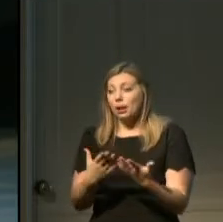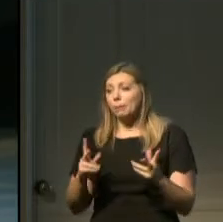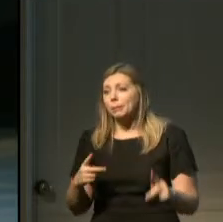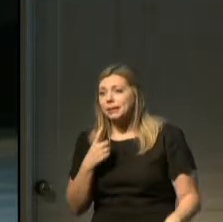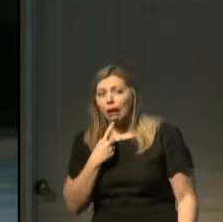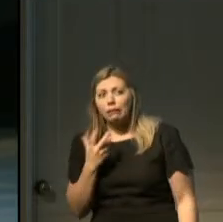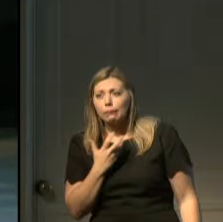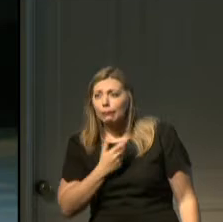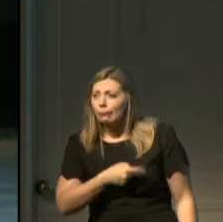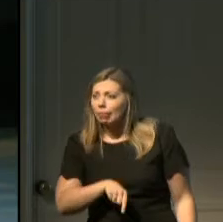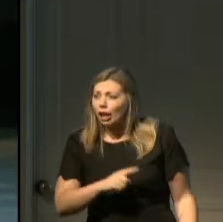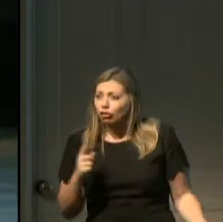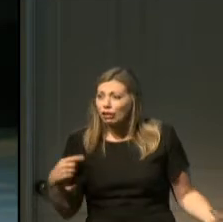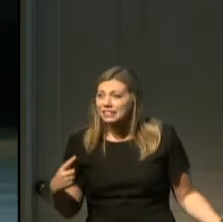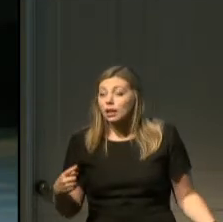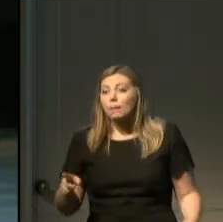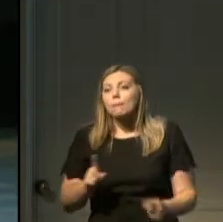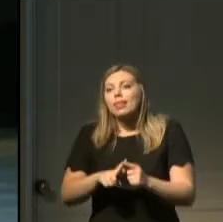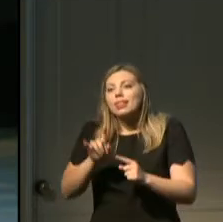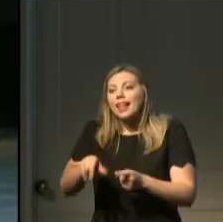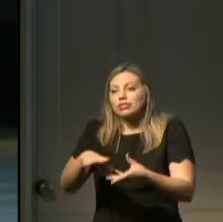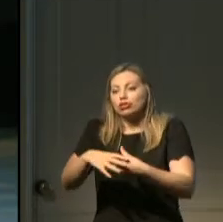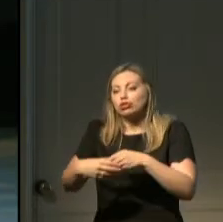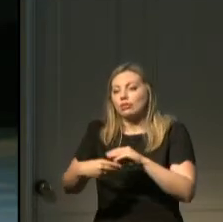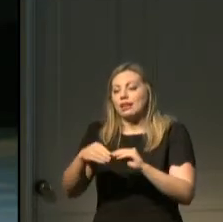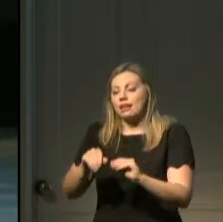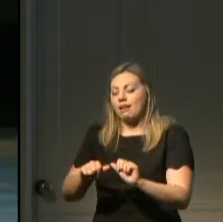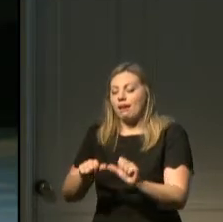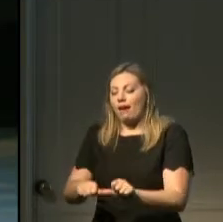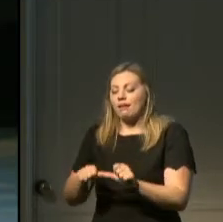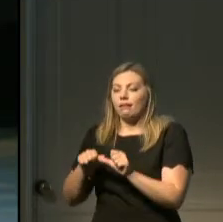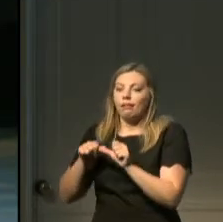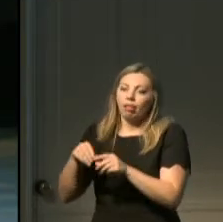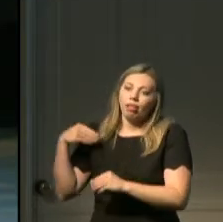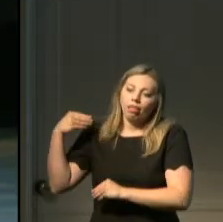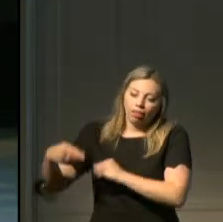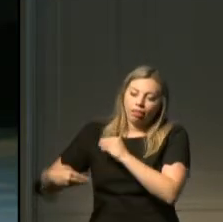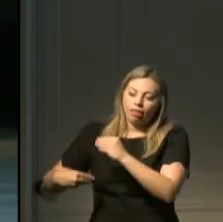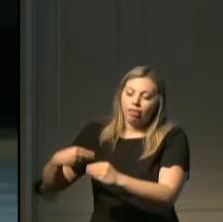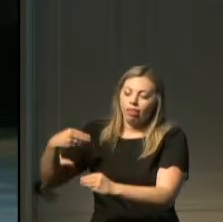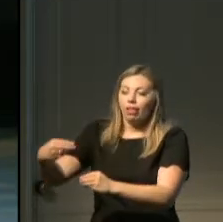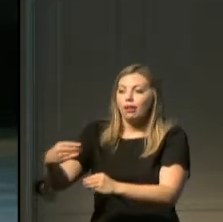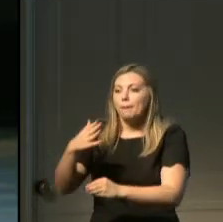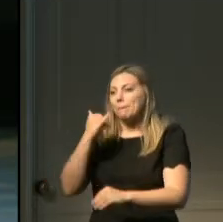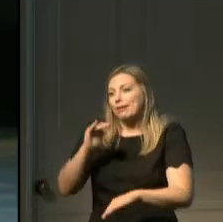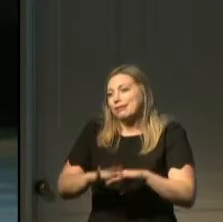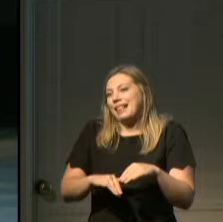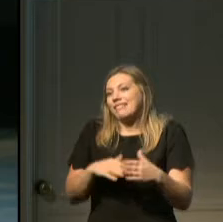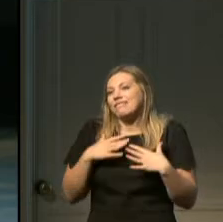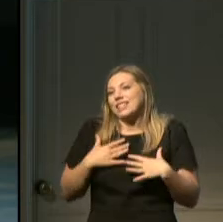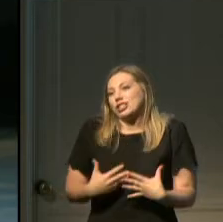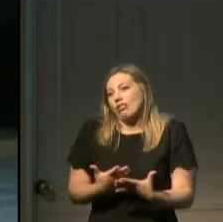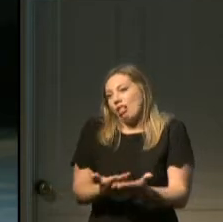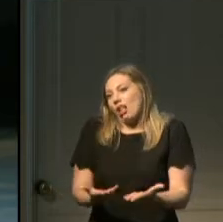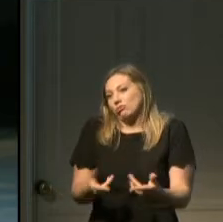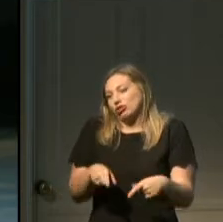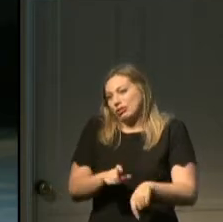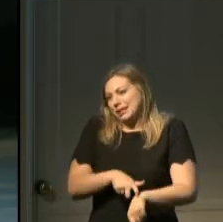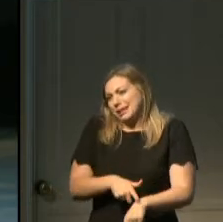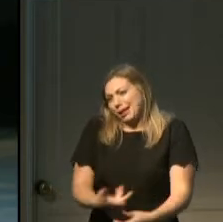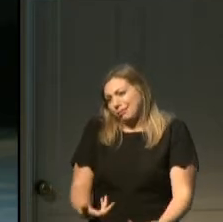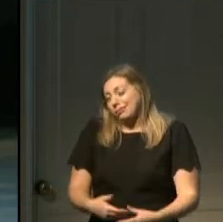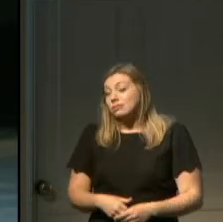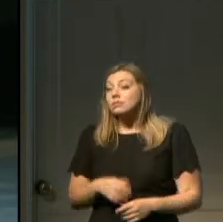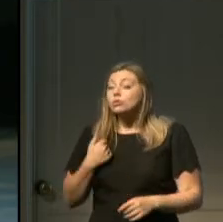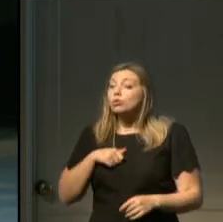that story is the thing that can last on this time scale better than any physical object over time. And we're starting